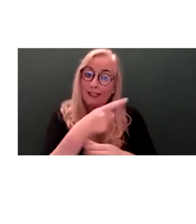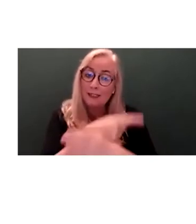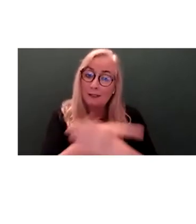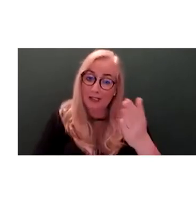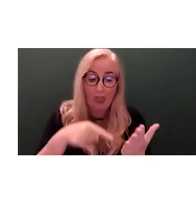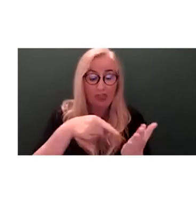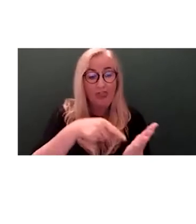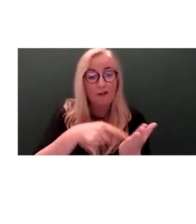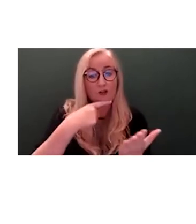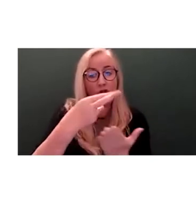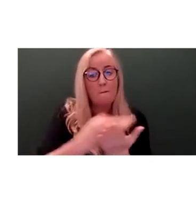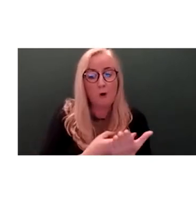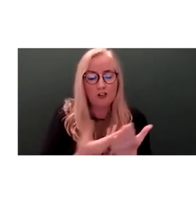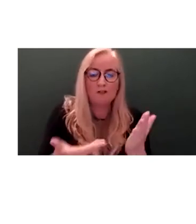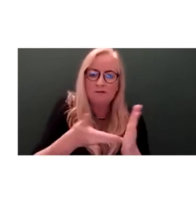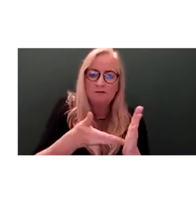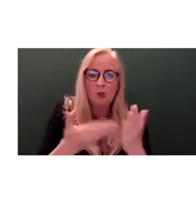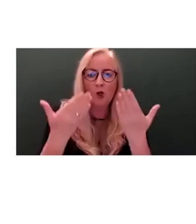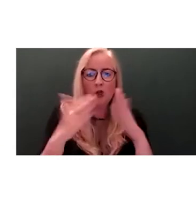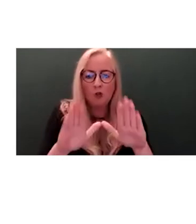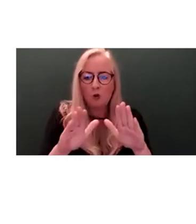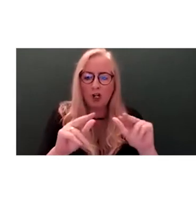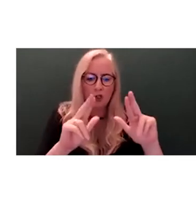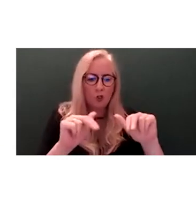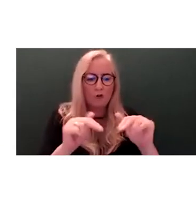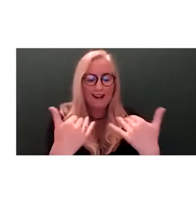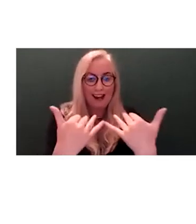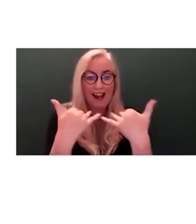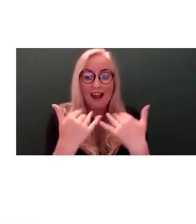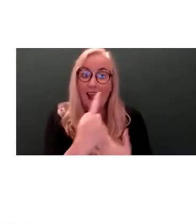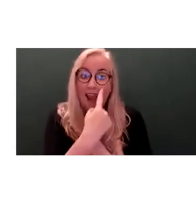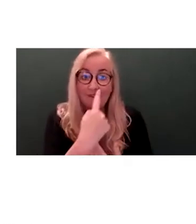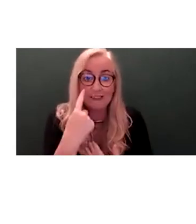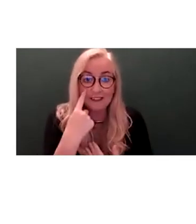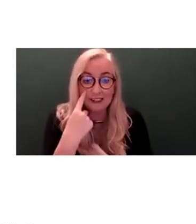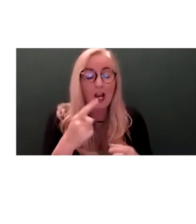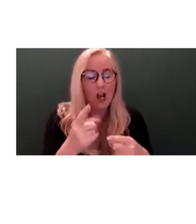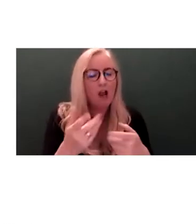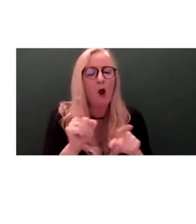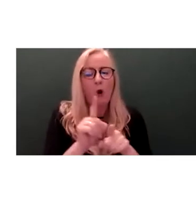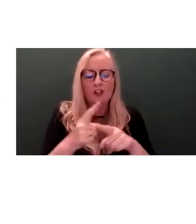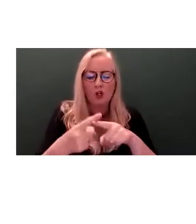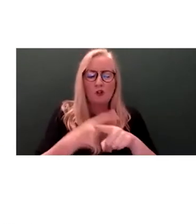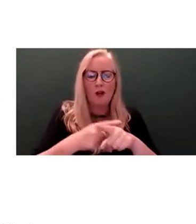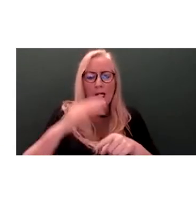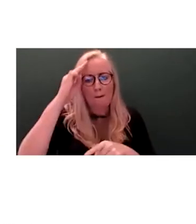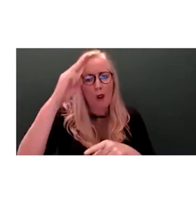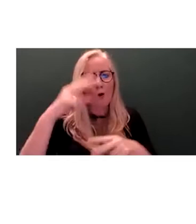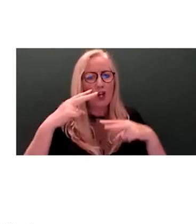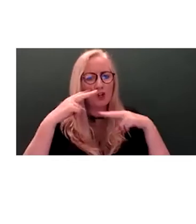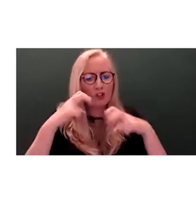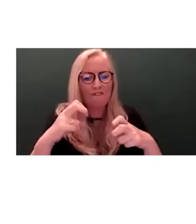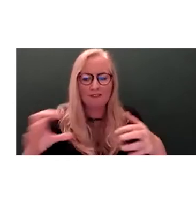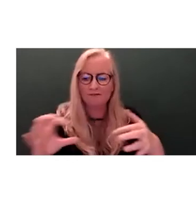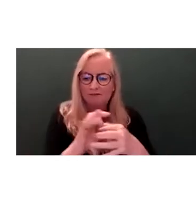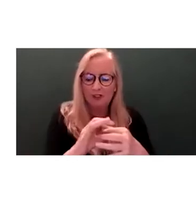report builds on the available, but also some new data evidence. A short employer survey, which was filled with the help of the Chambers